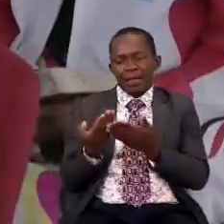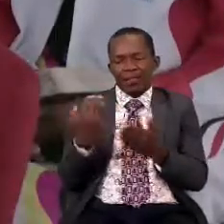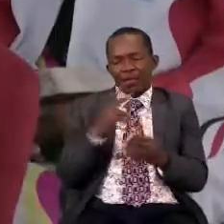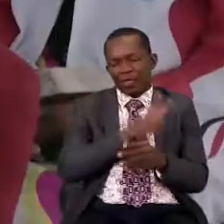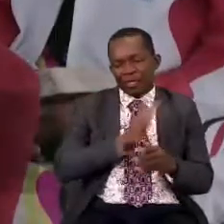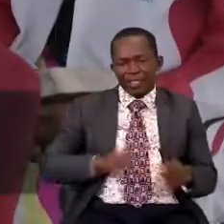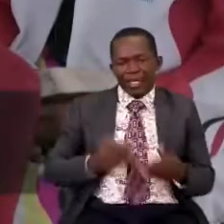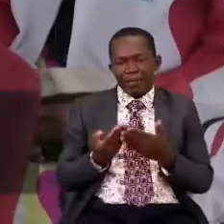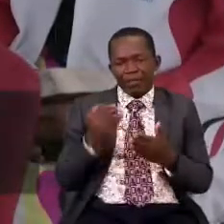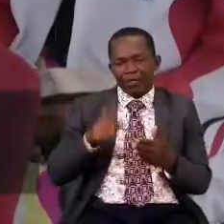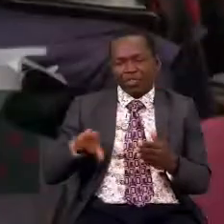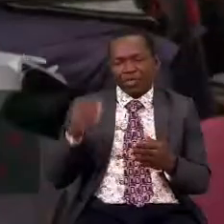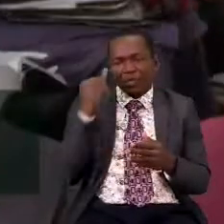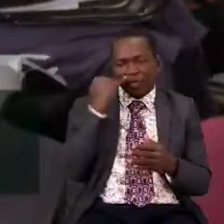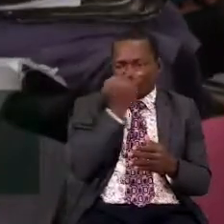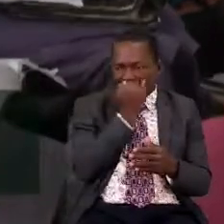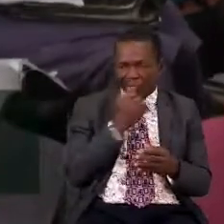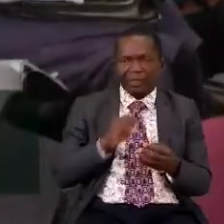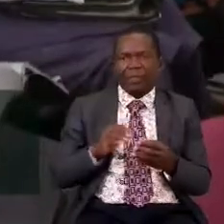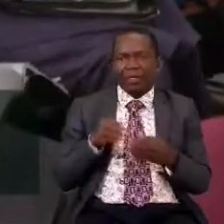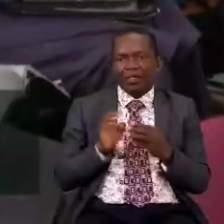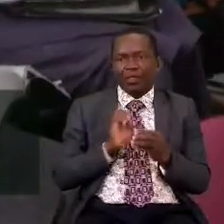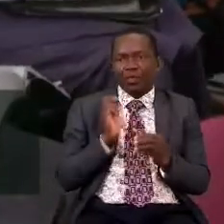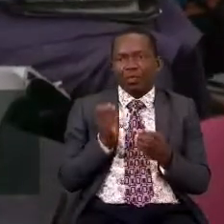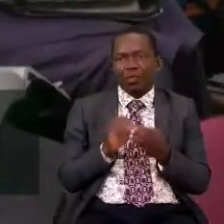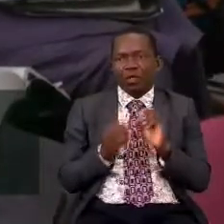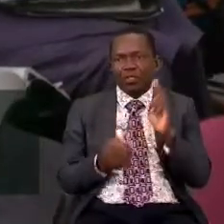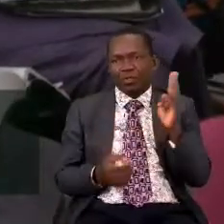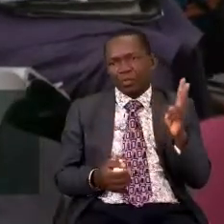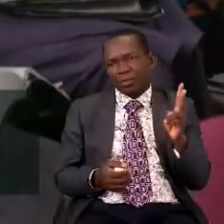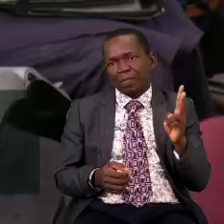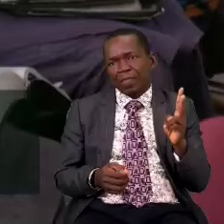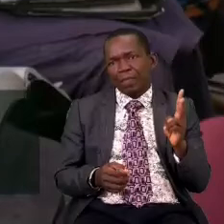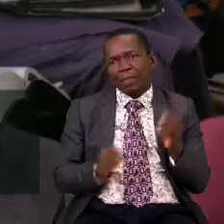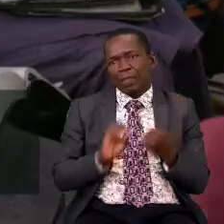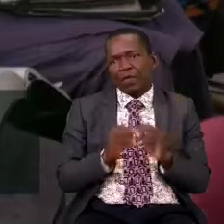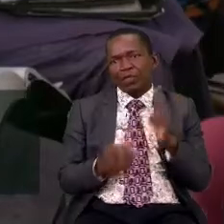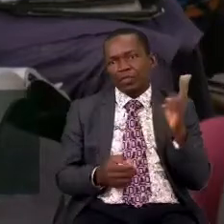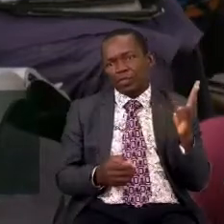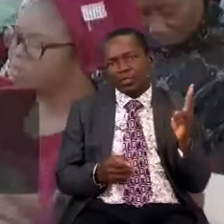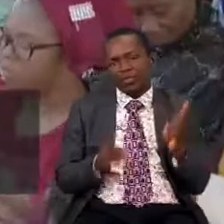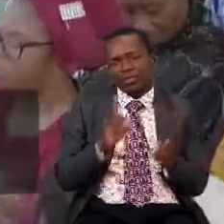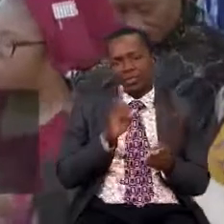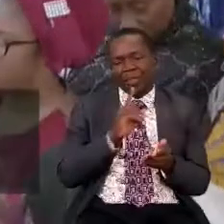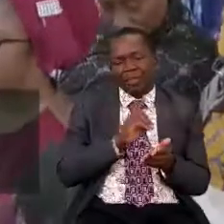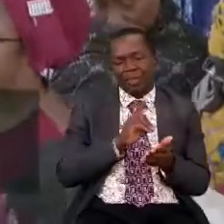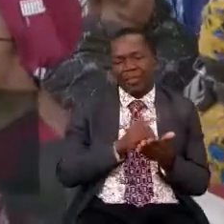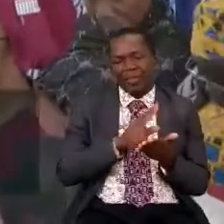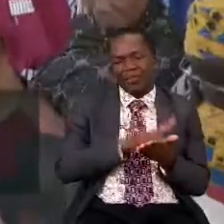promise from the omnipotent God. The divine promise from